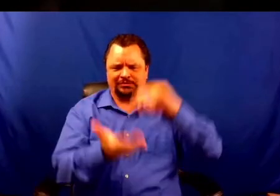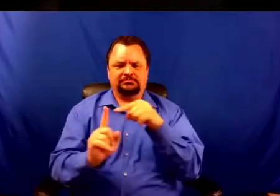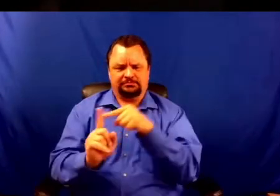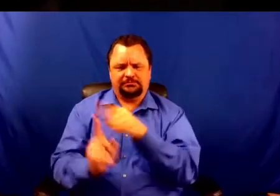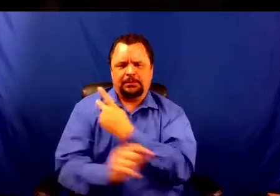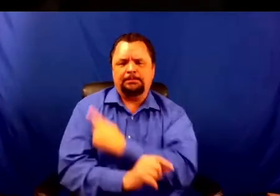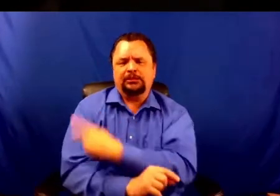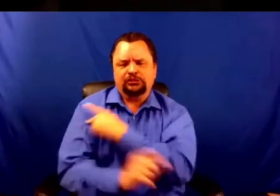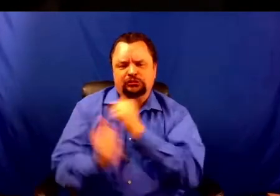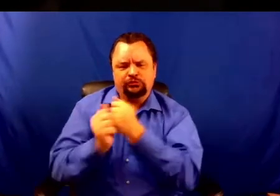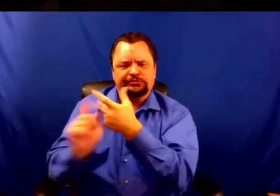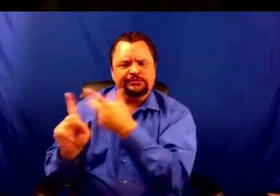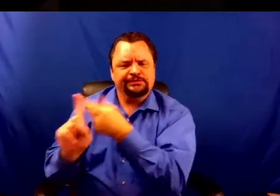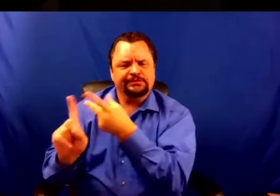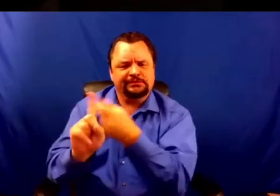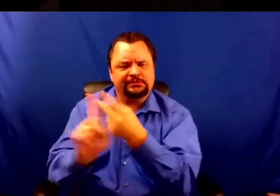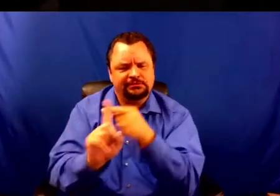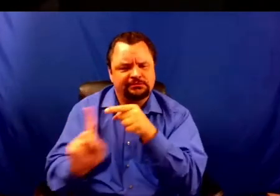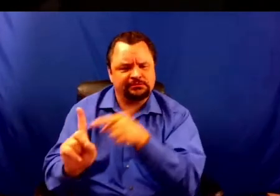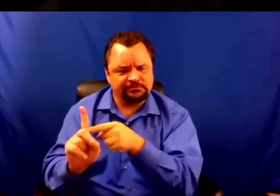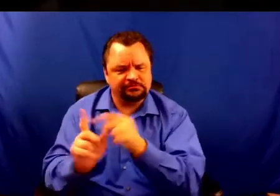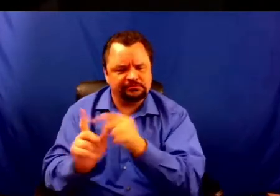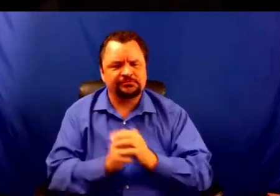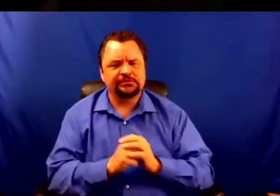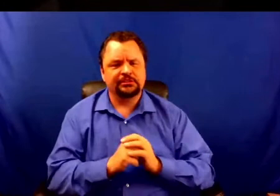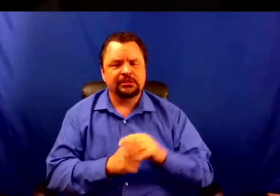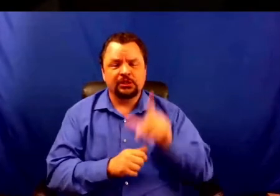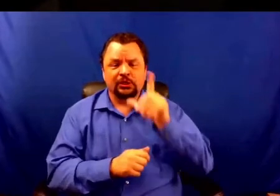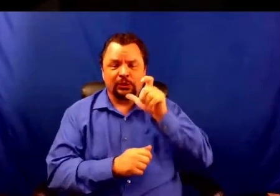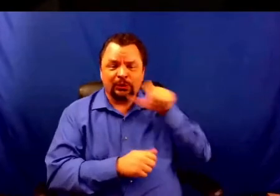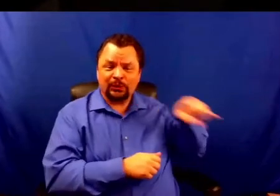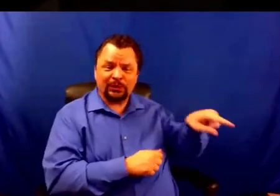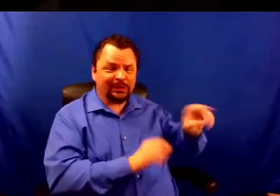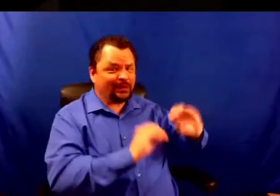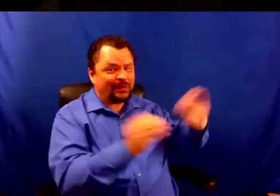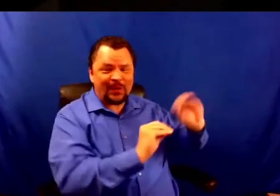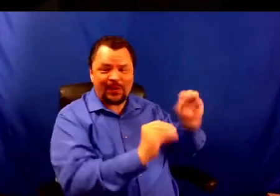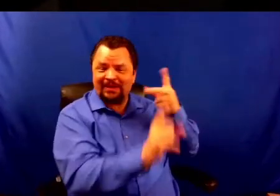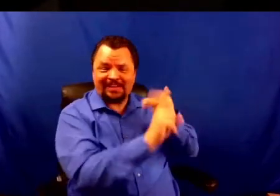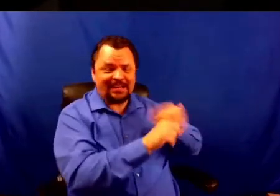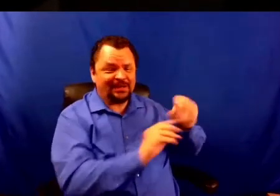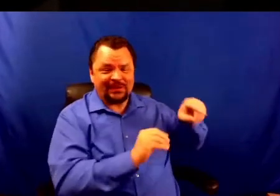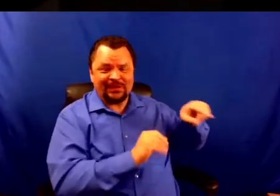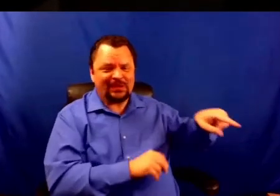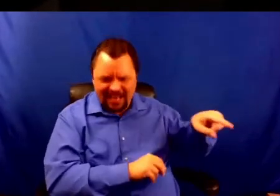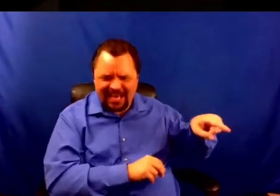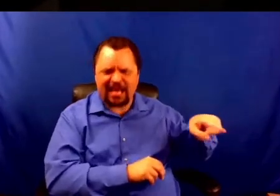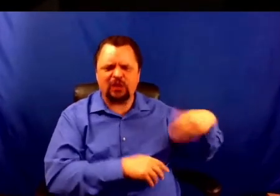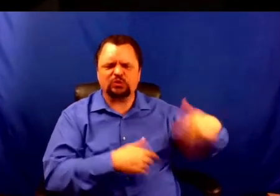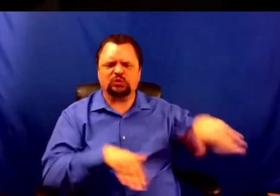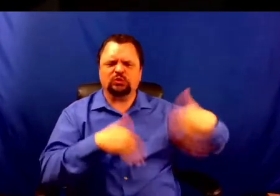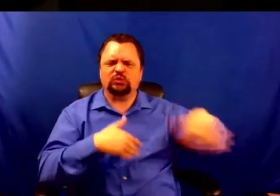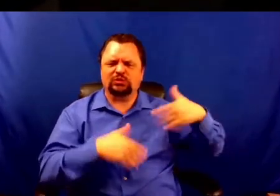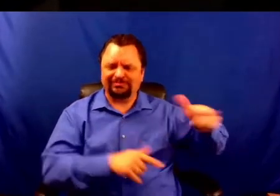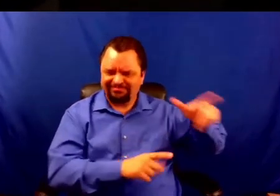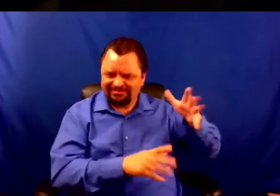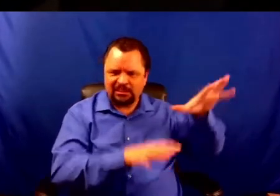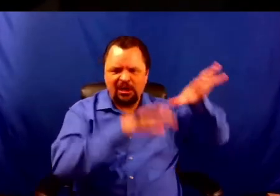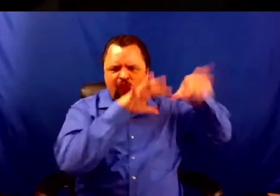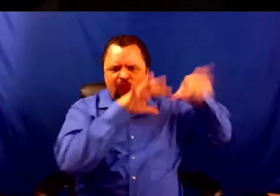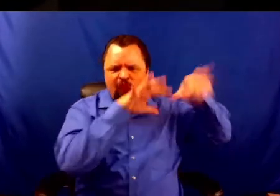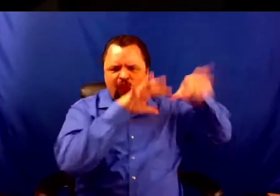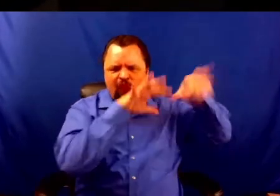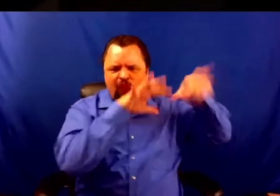in the number of patients who are unvaccinated that are taking up the majority of